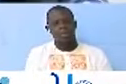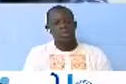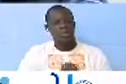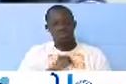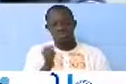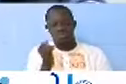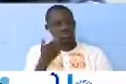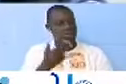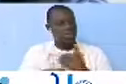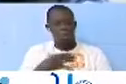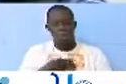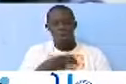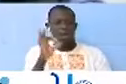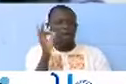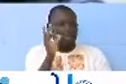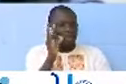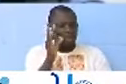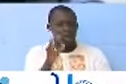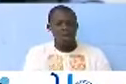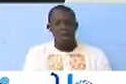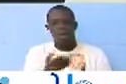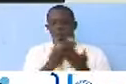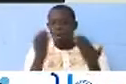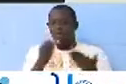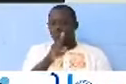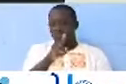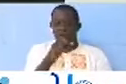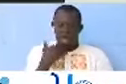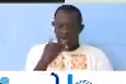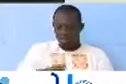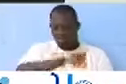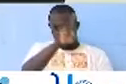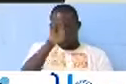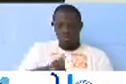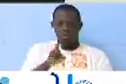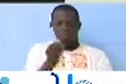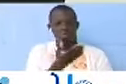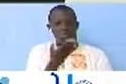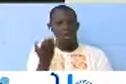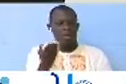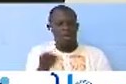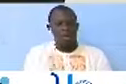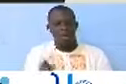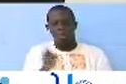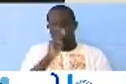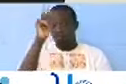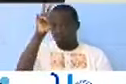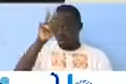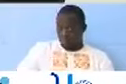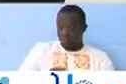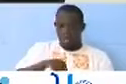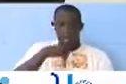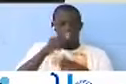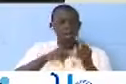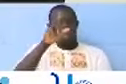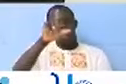He refused to talk. Why did you ask him that particular question? What did you observe about him?